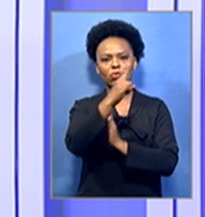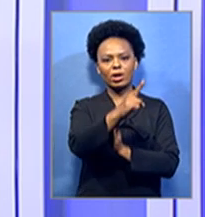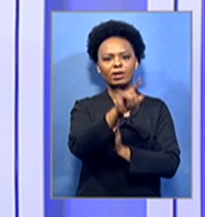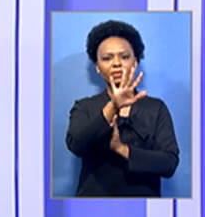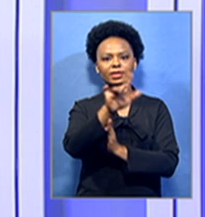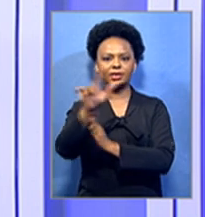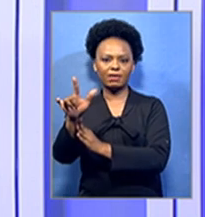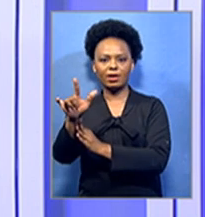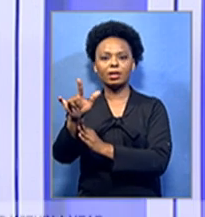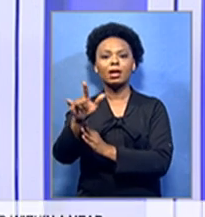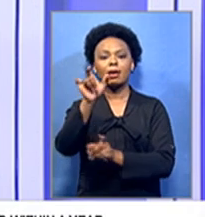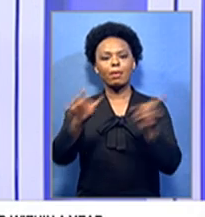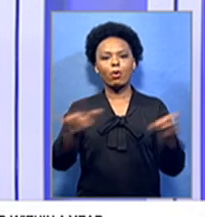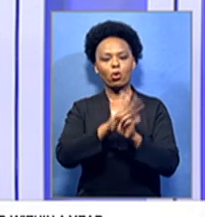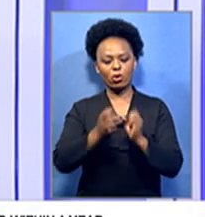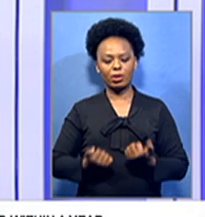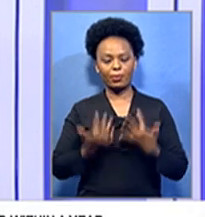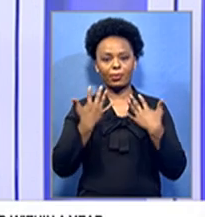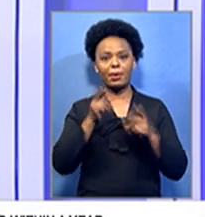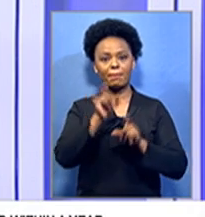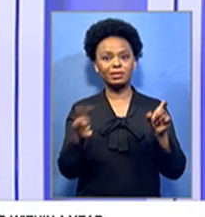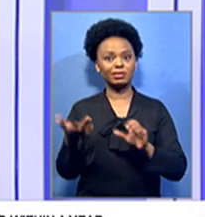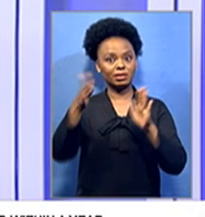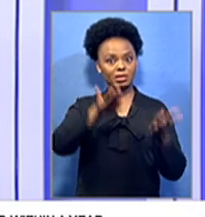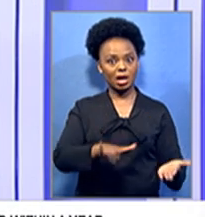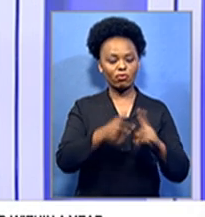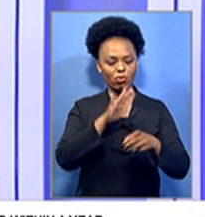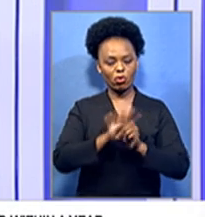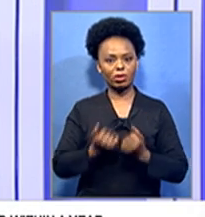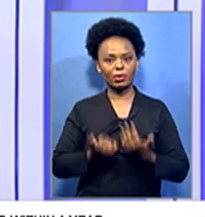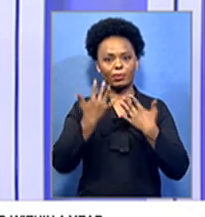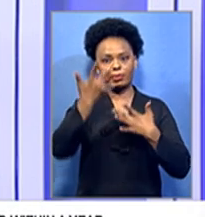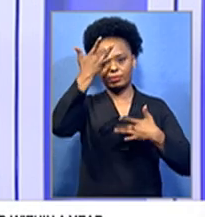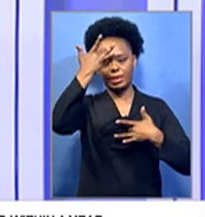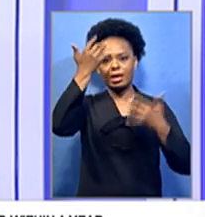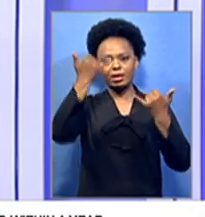1,548,157. And the number of deaths recorded in the country is also up to